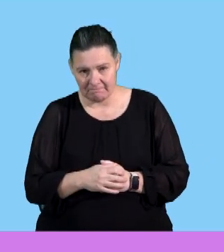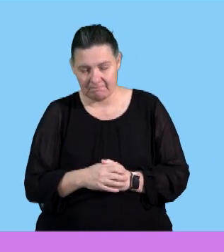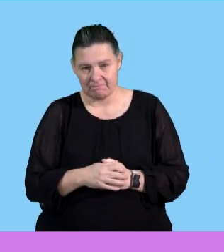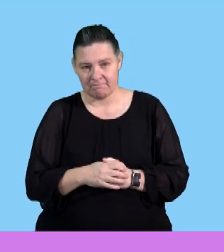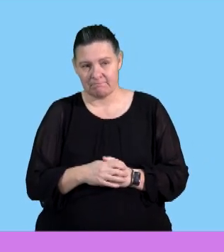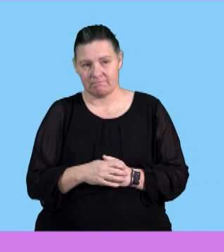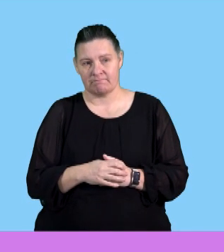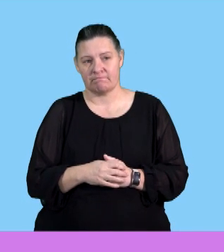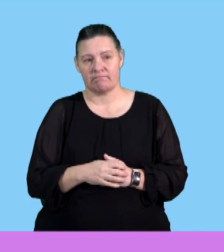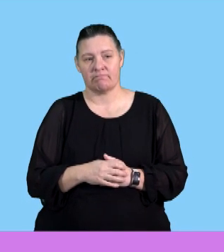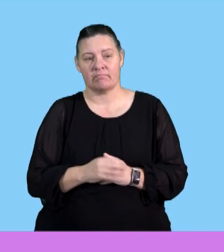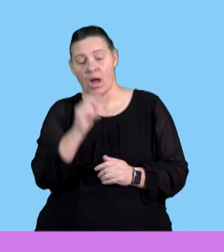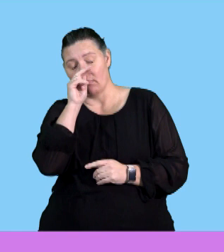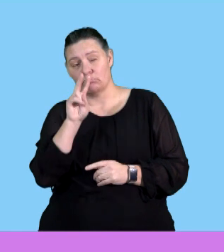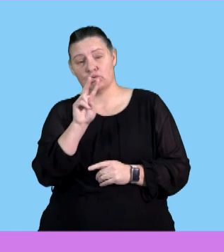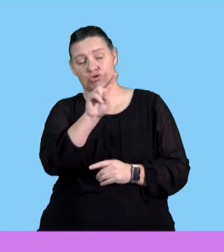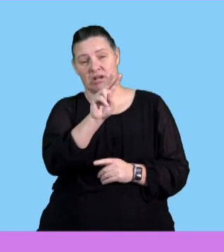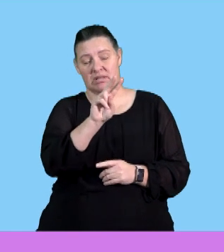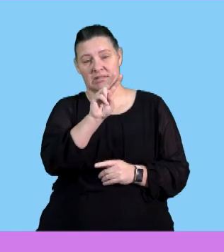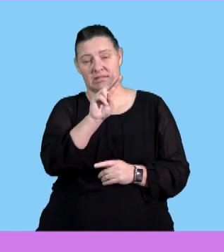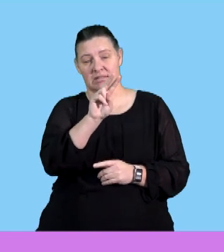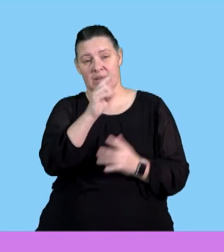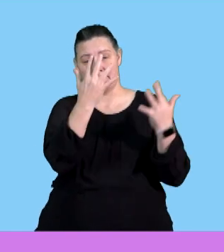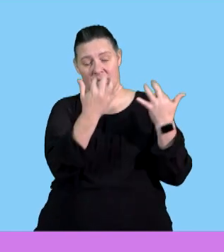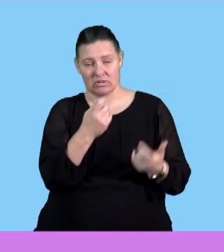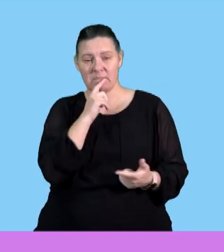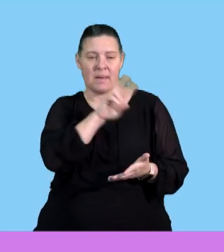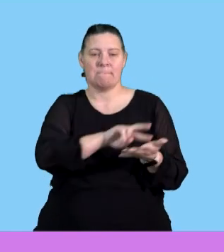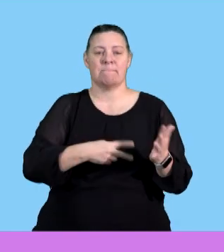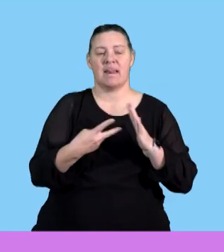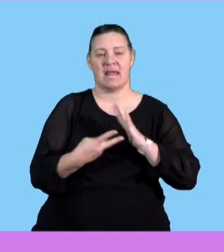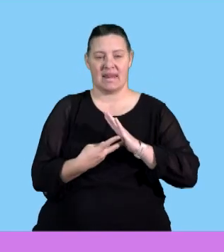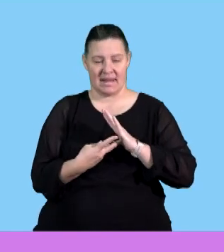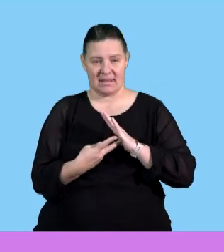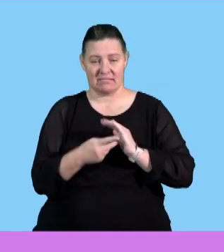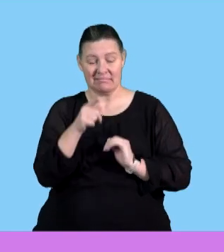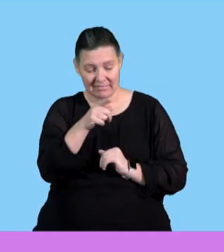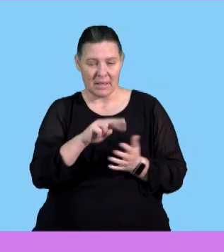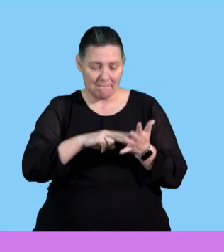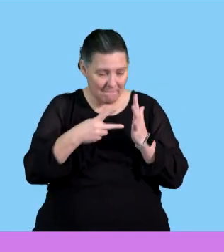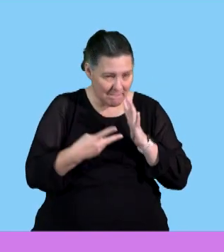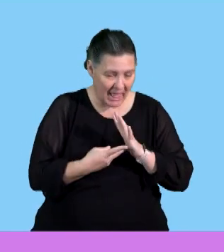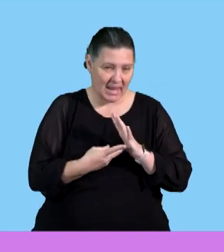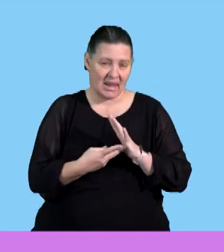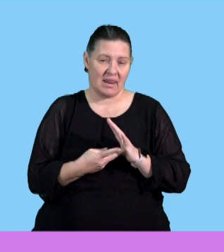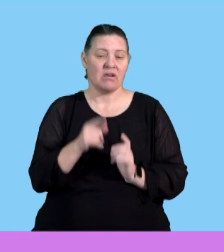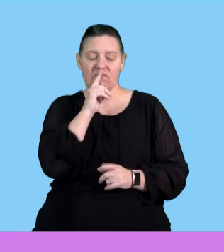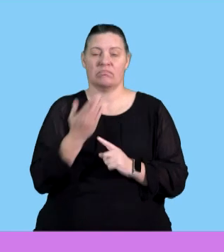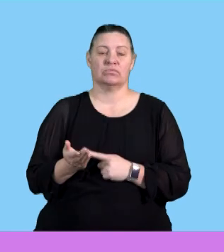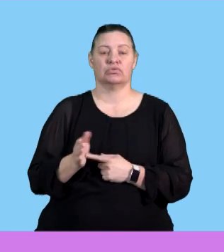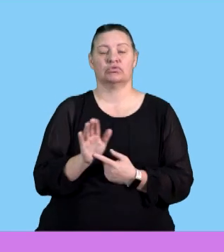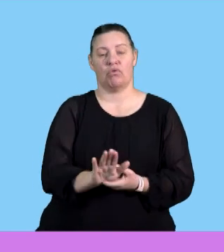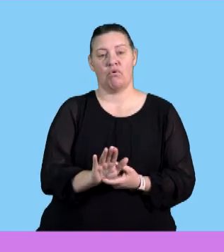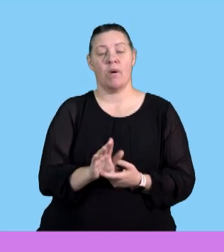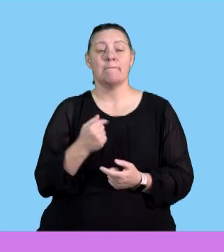Rand. A projected budget, a plan, remember that is important, a plan